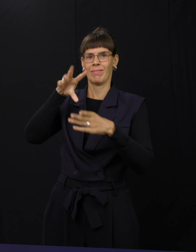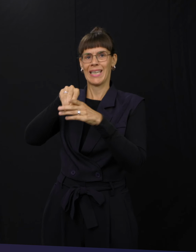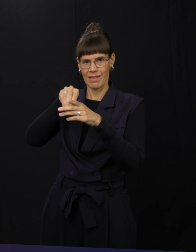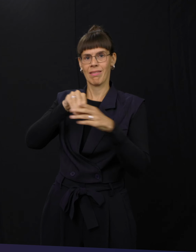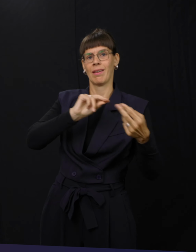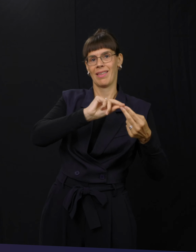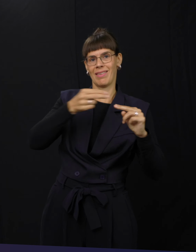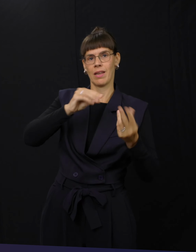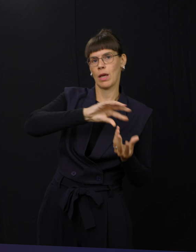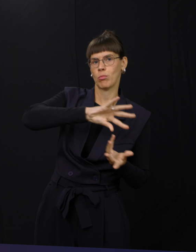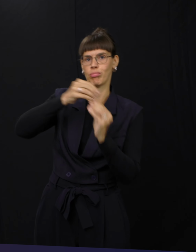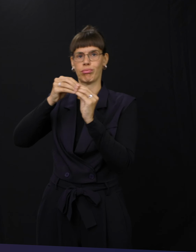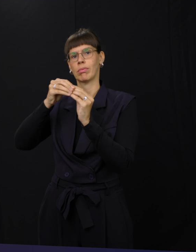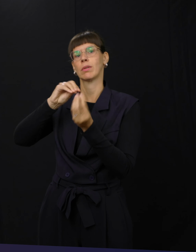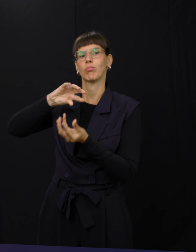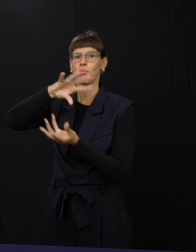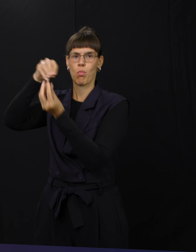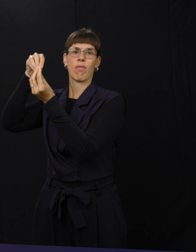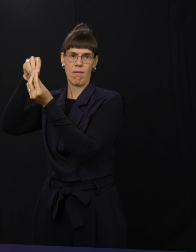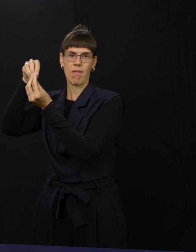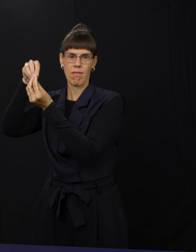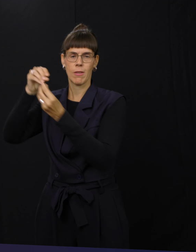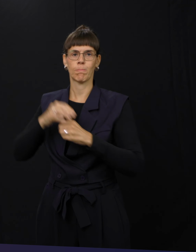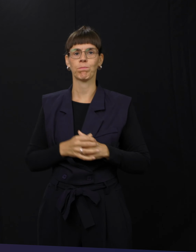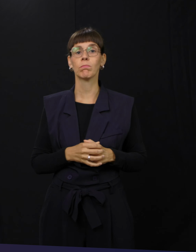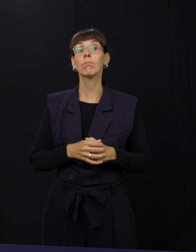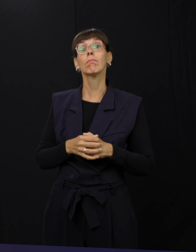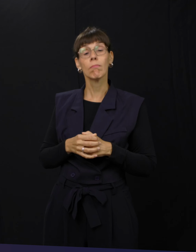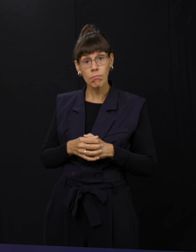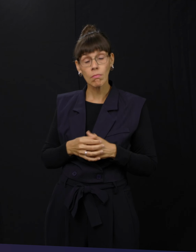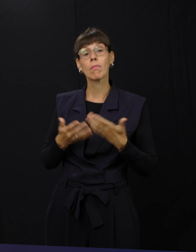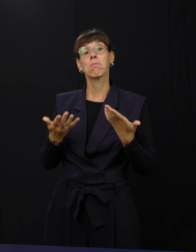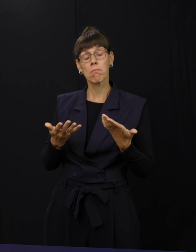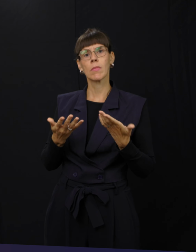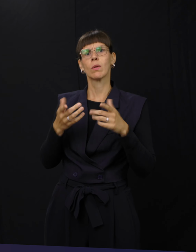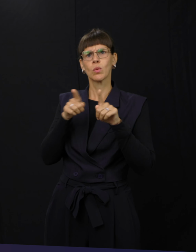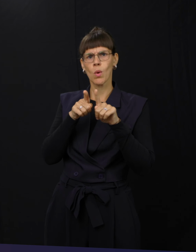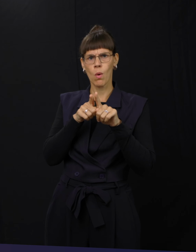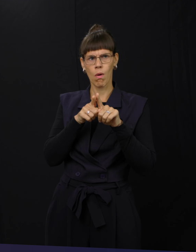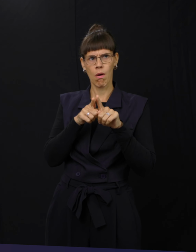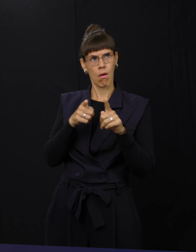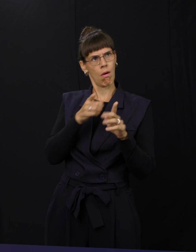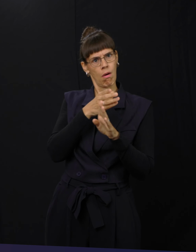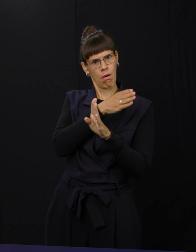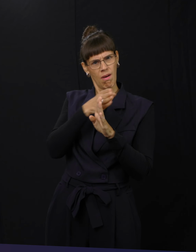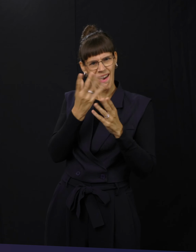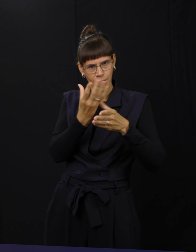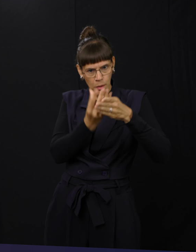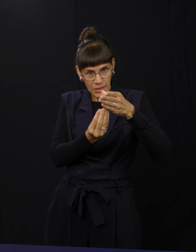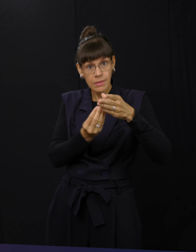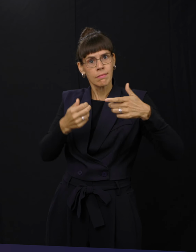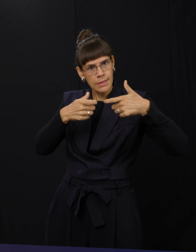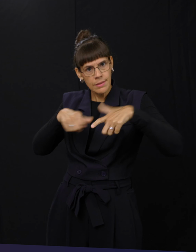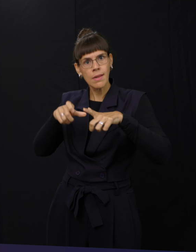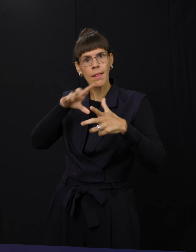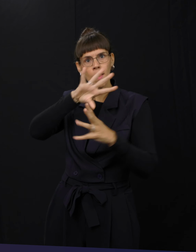being translated in these functional horses. So you get a functional protein even though a part is missing. Exactly.